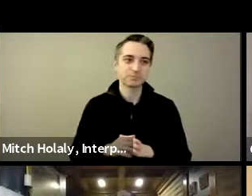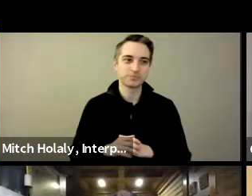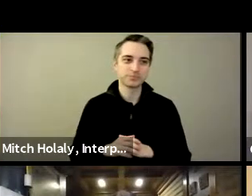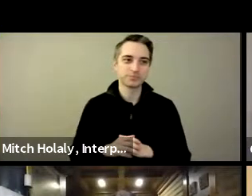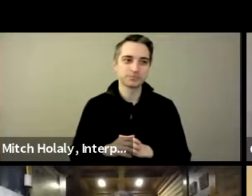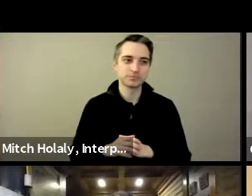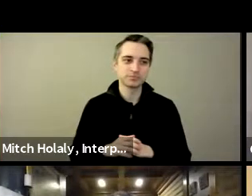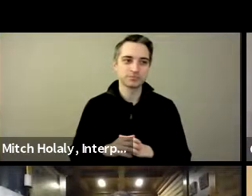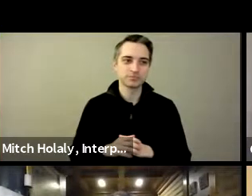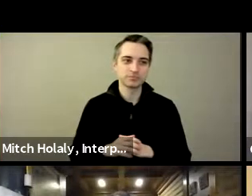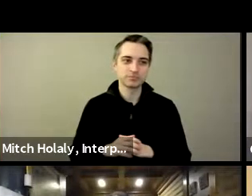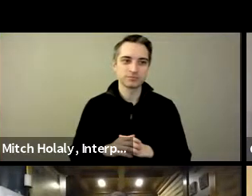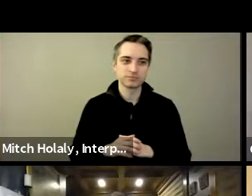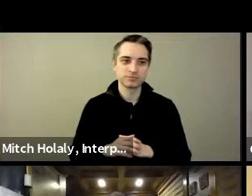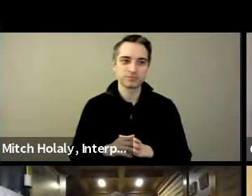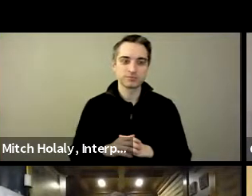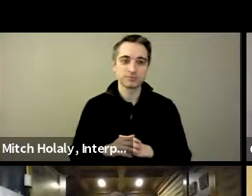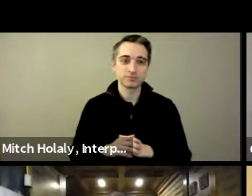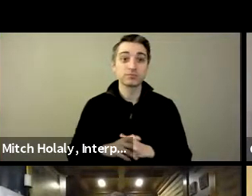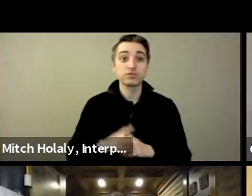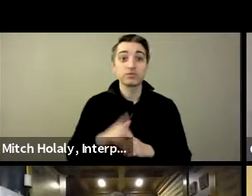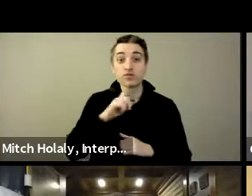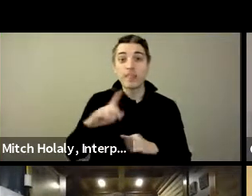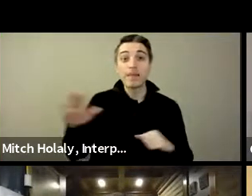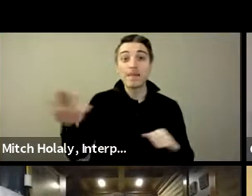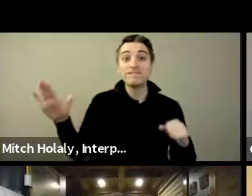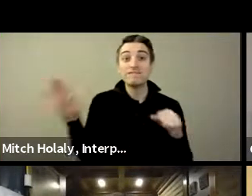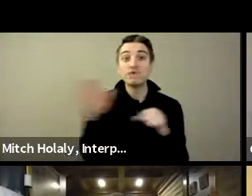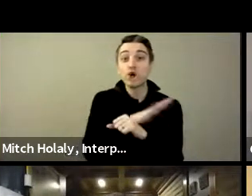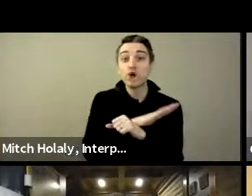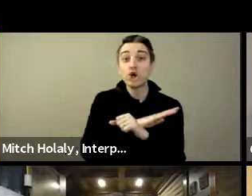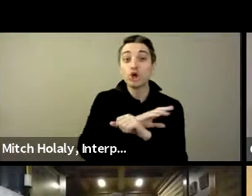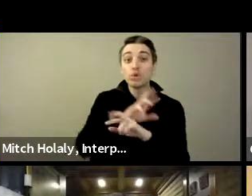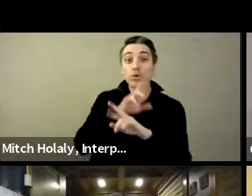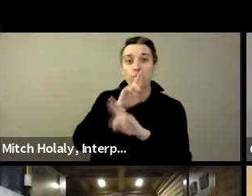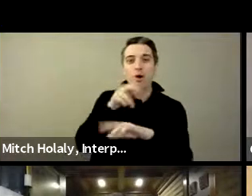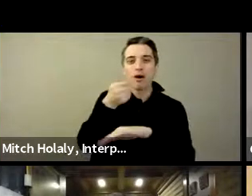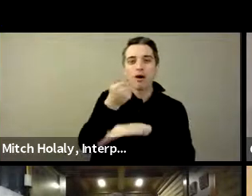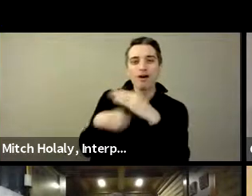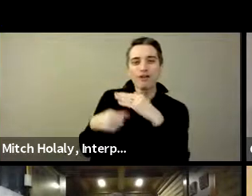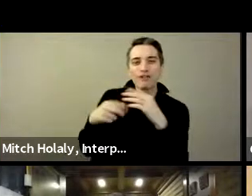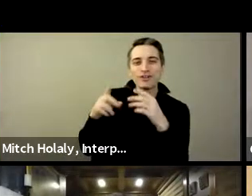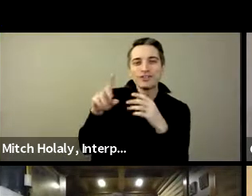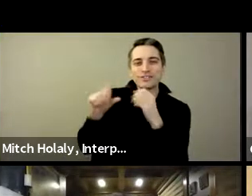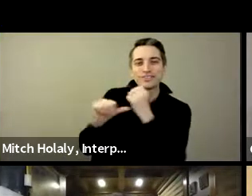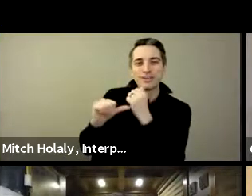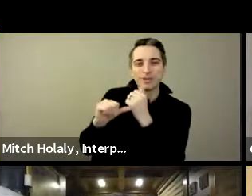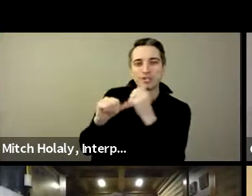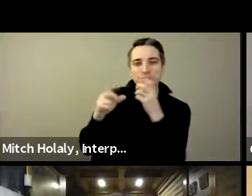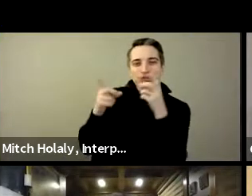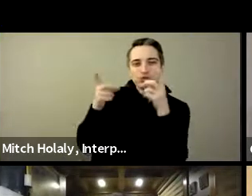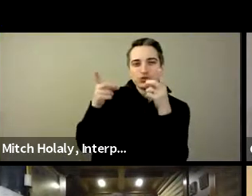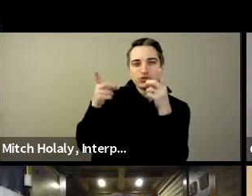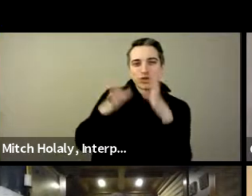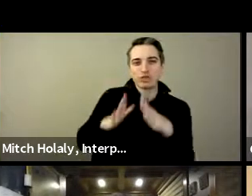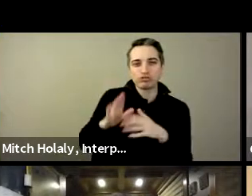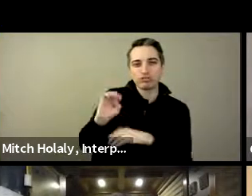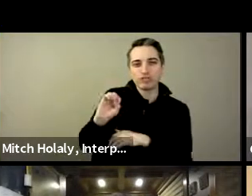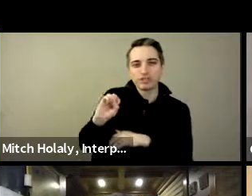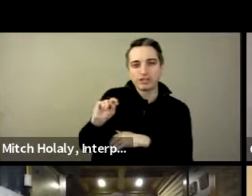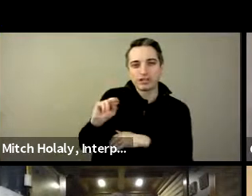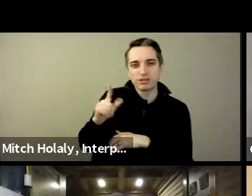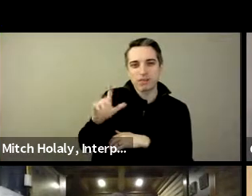the full report is under Deputy Director Engelman's report in our division, I'm sorry, in the meeting packet if you have more